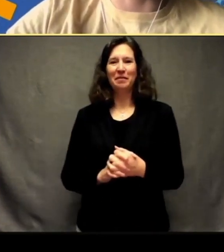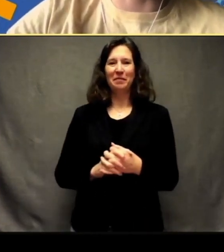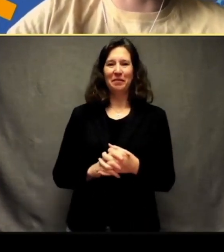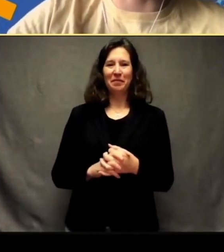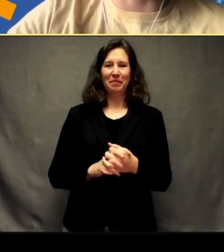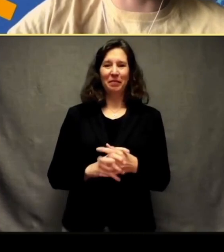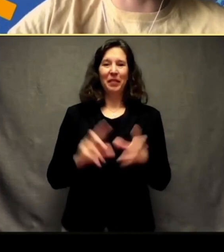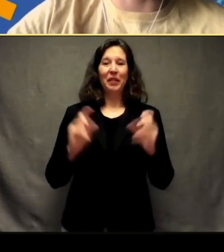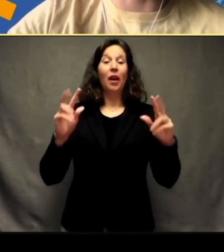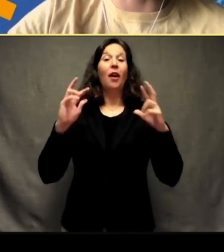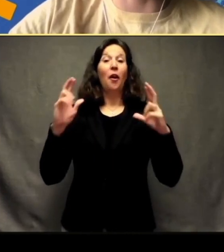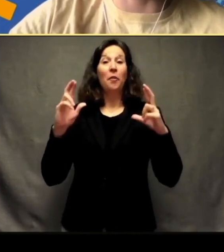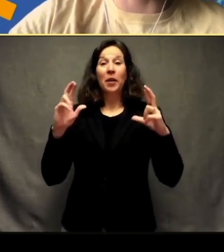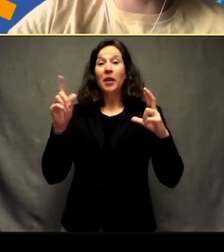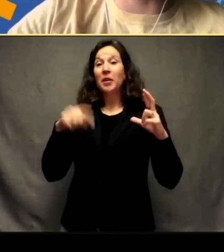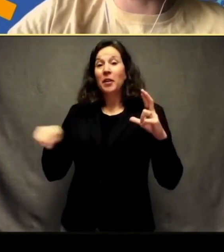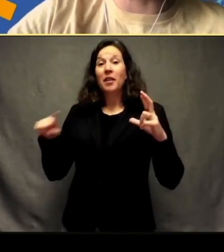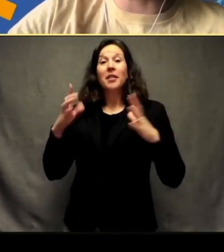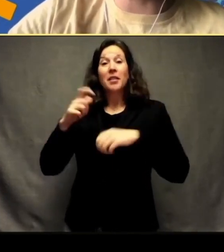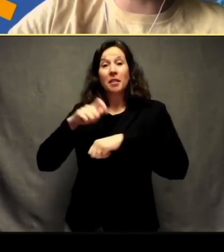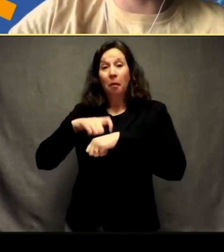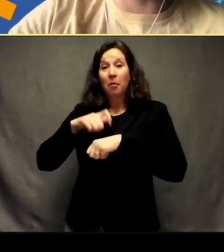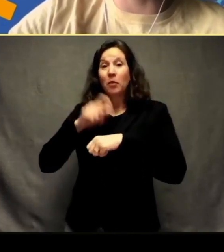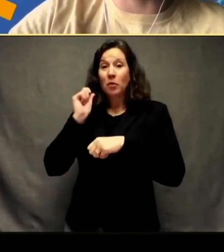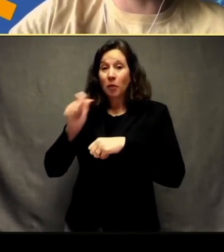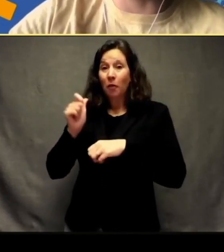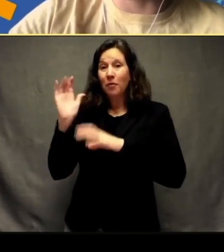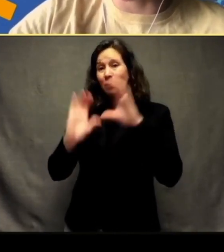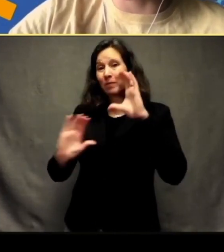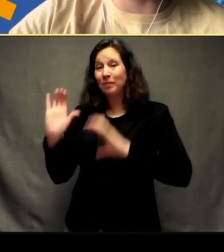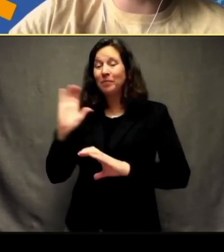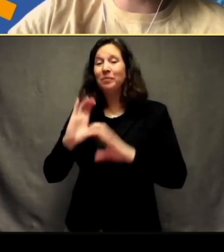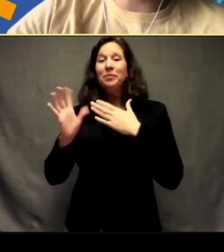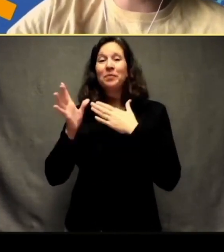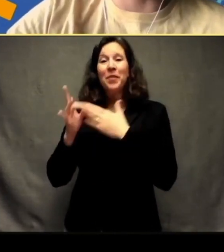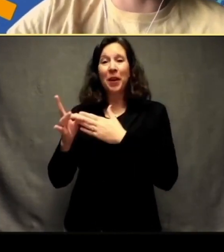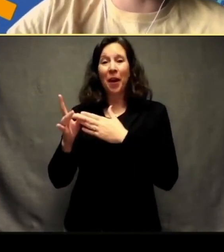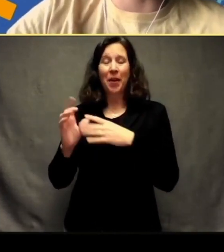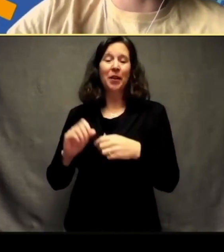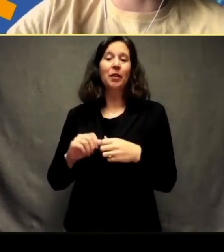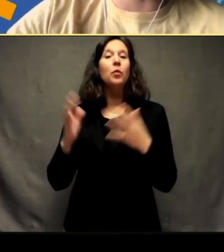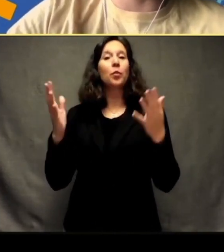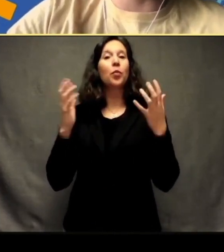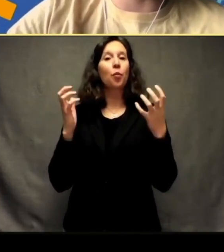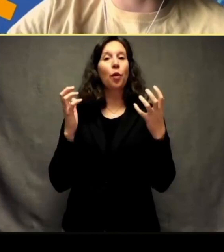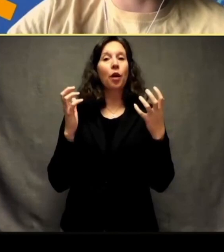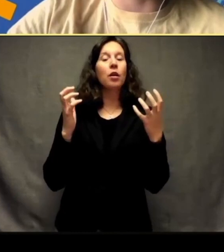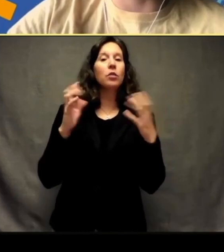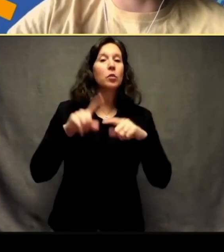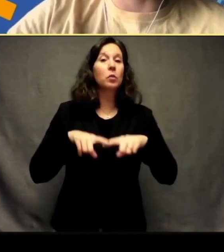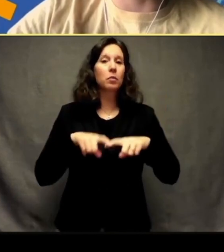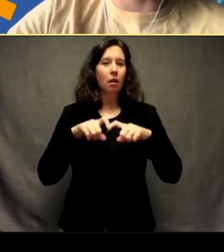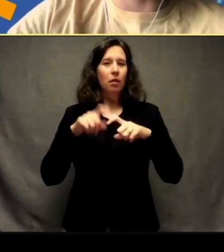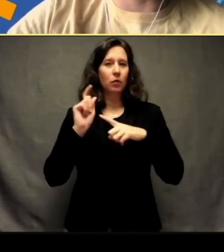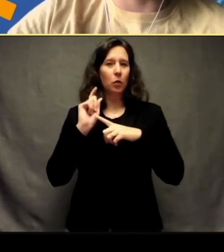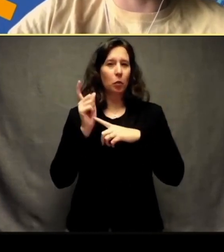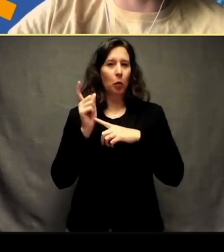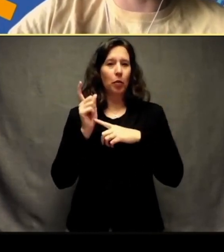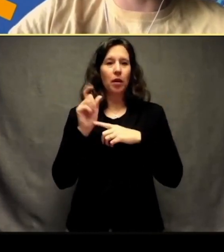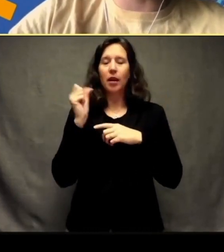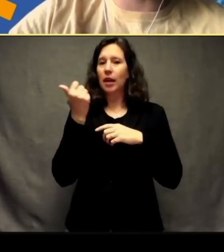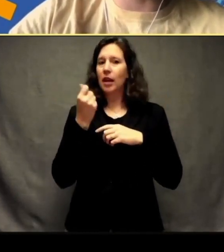Okay, hopefully you all had a couple of minutes to explore the guide. We wanted to pause really quickly and see if